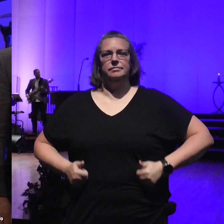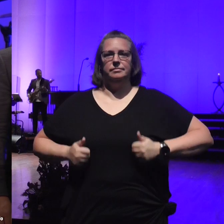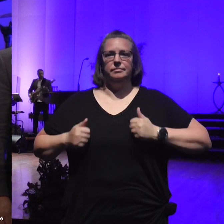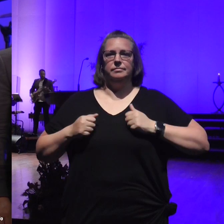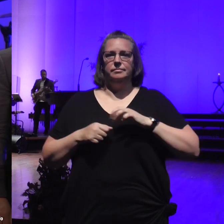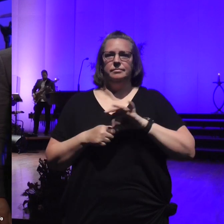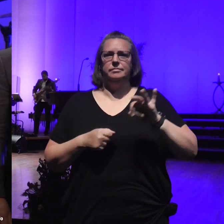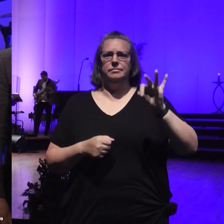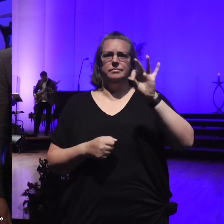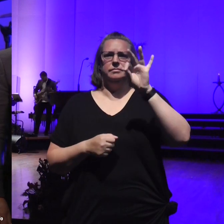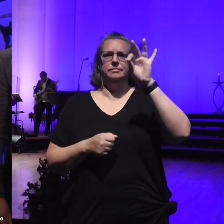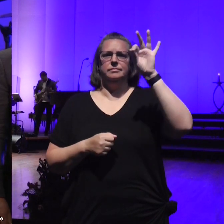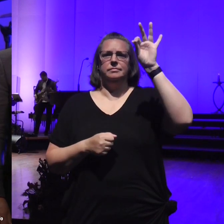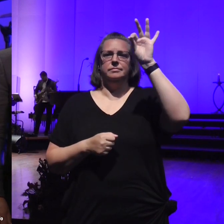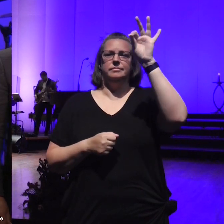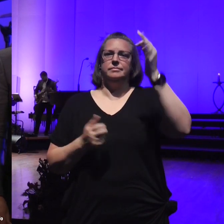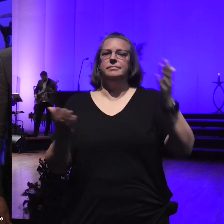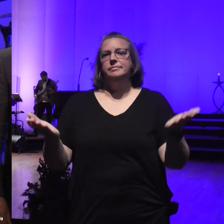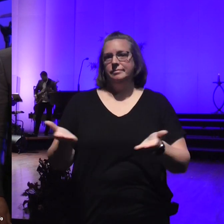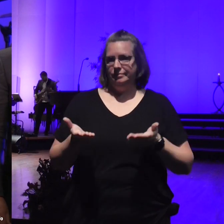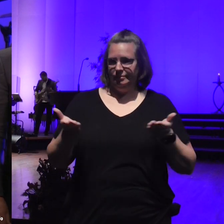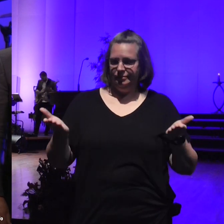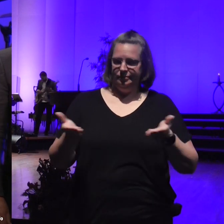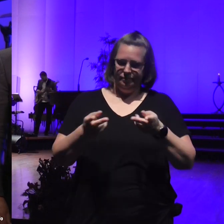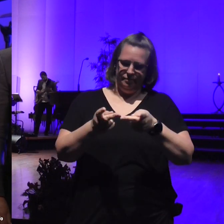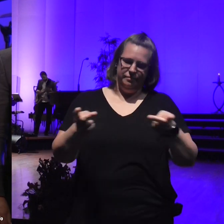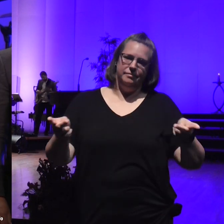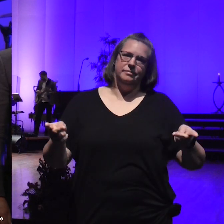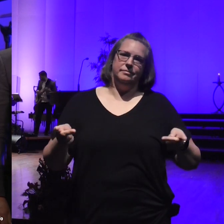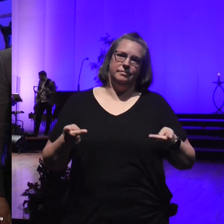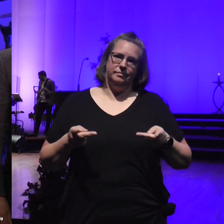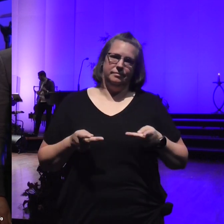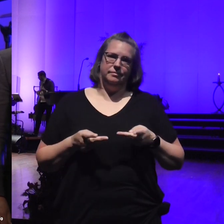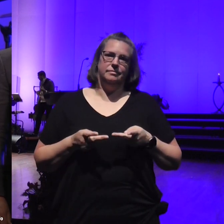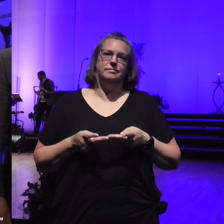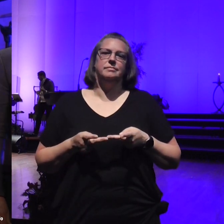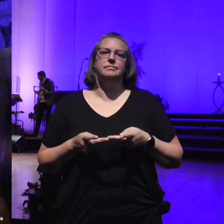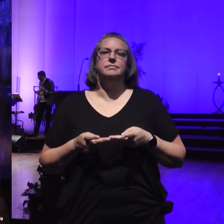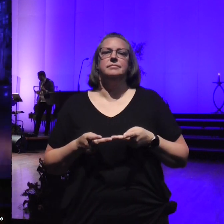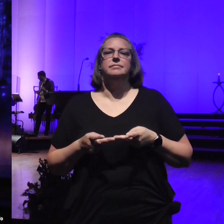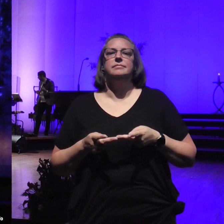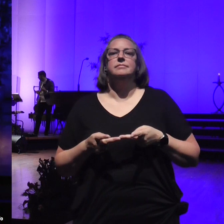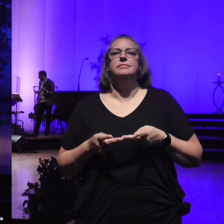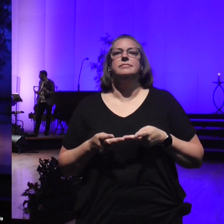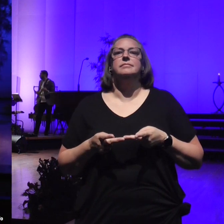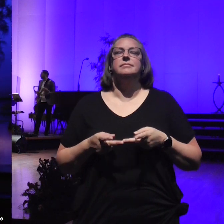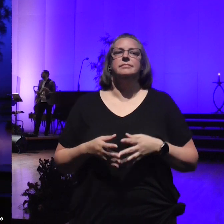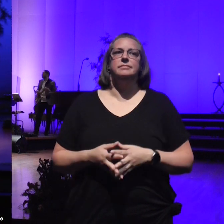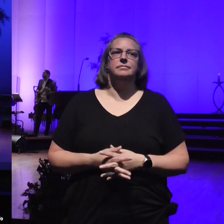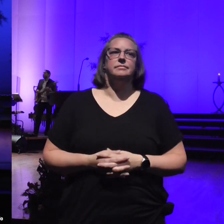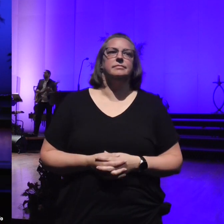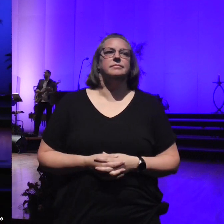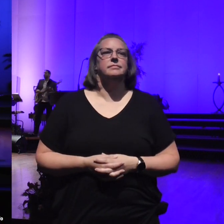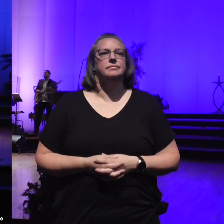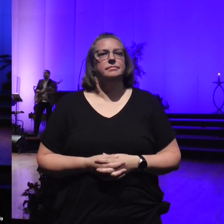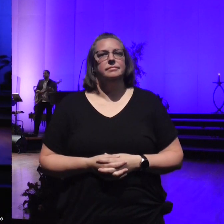Surely the presence of God is in this place.